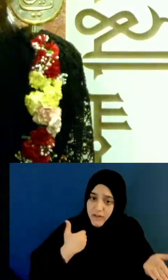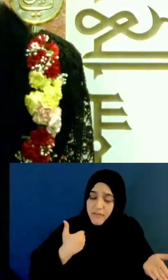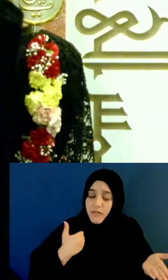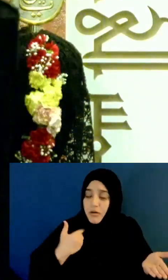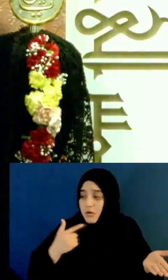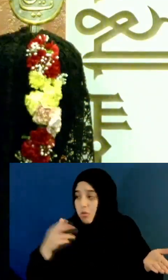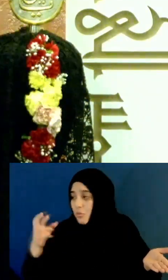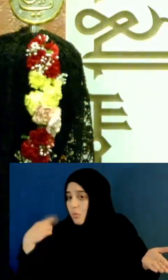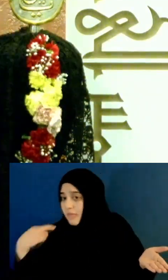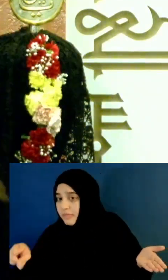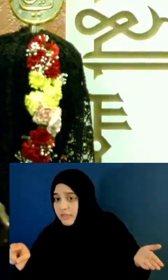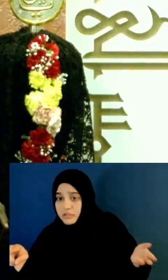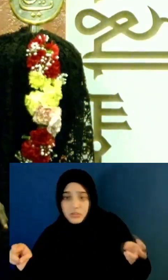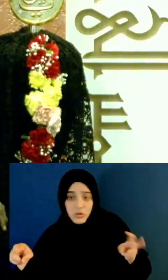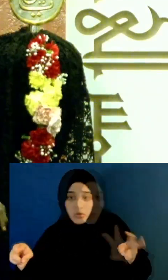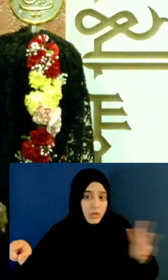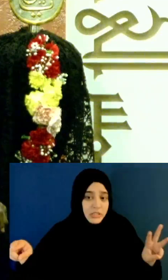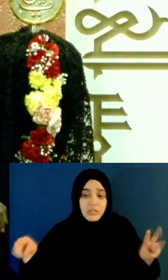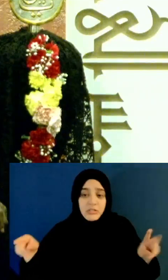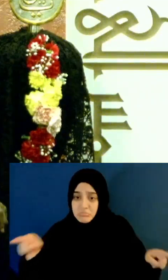is no absolute freedom.